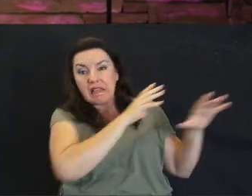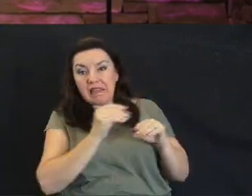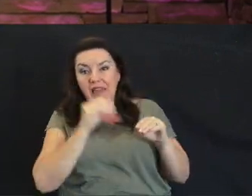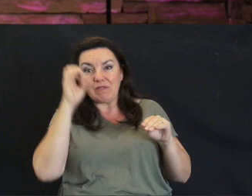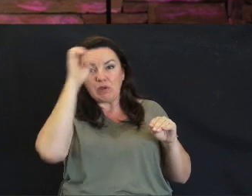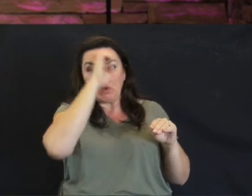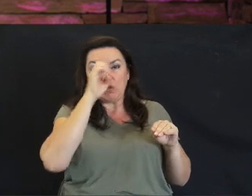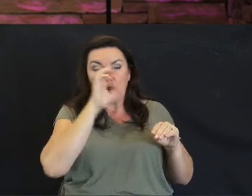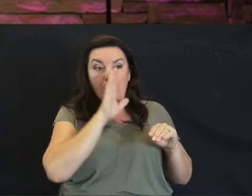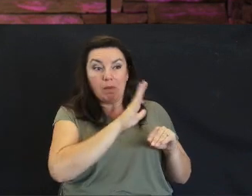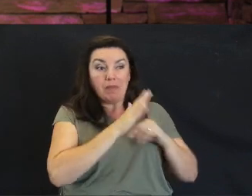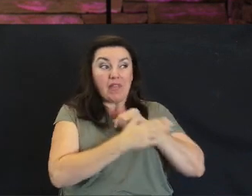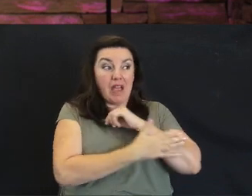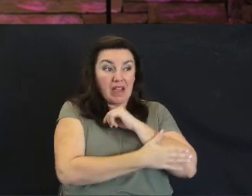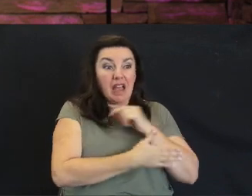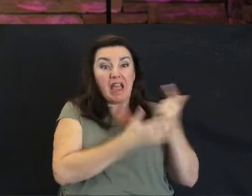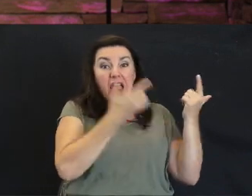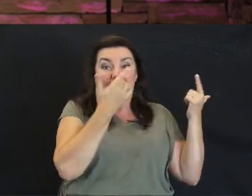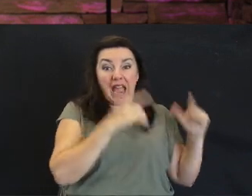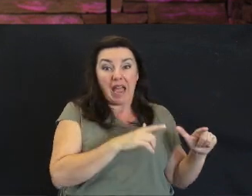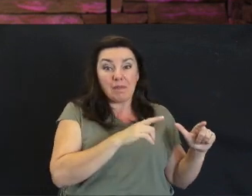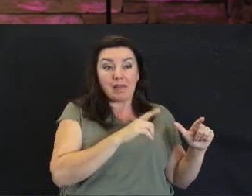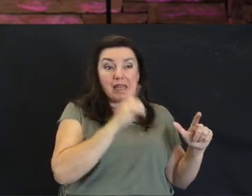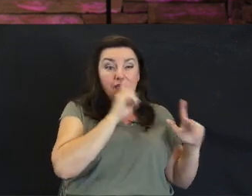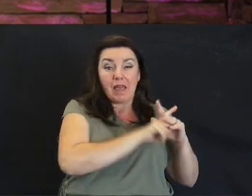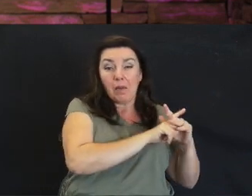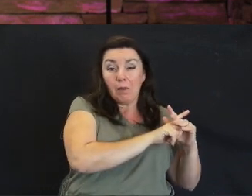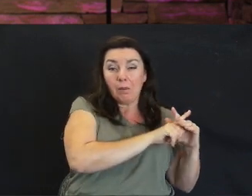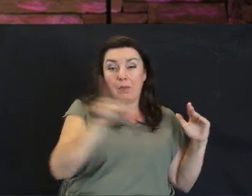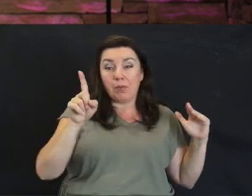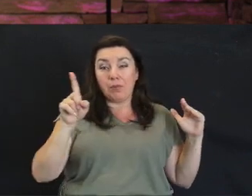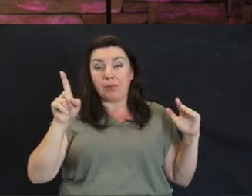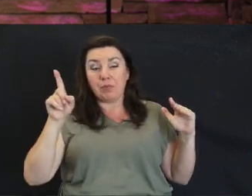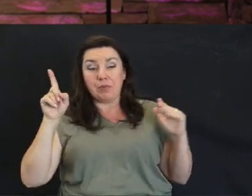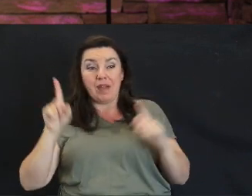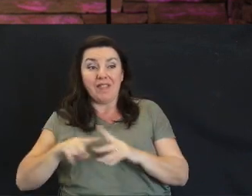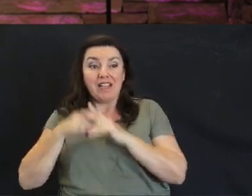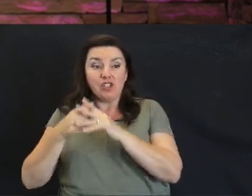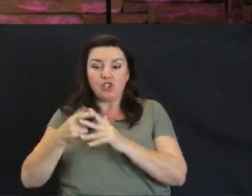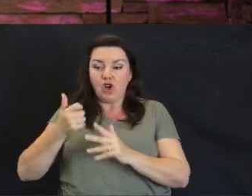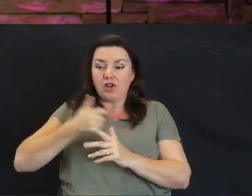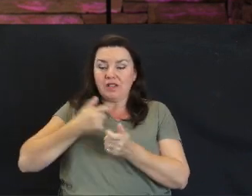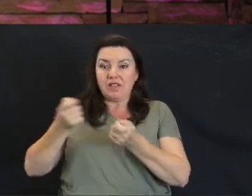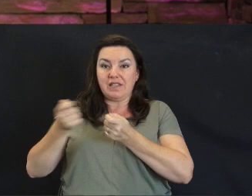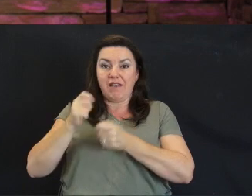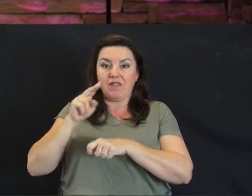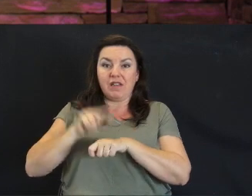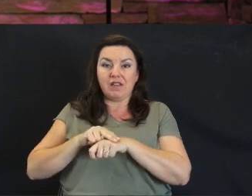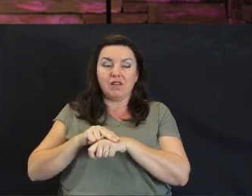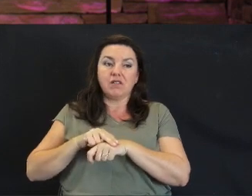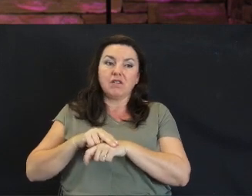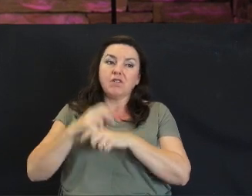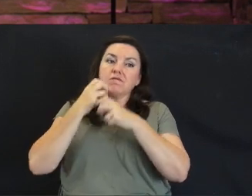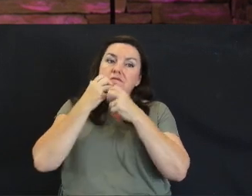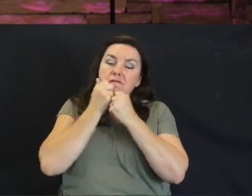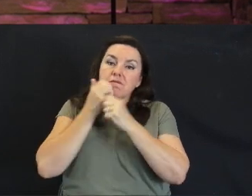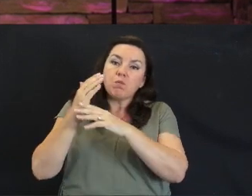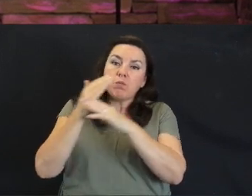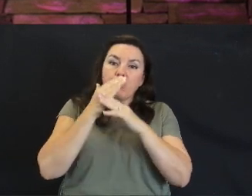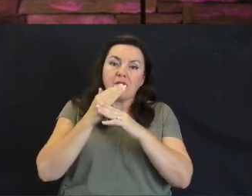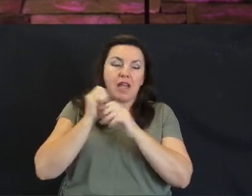Europe Where that very thing Was happening They fled that They came And they started A self-governing nation Let's protect it At all costs Amen